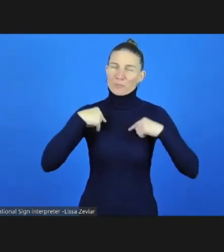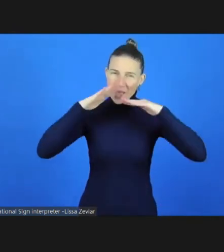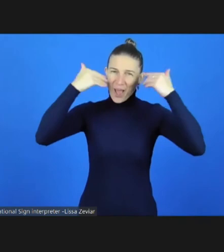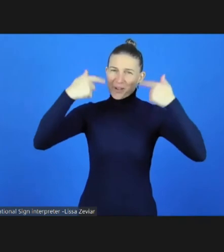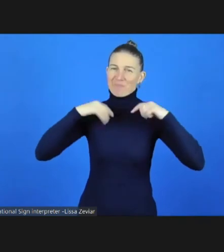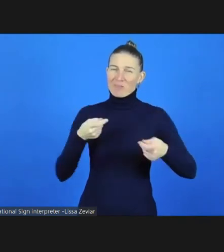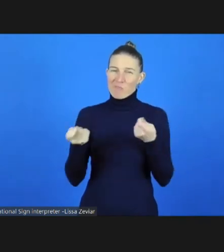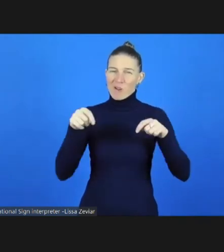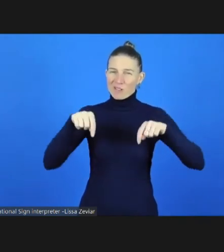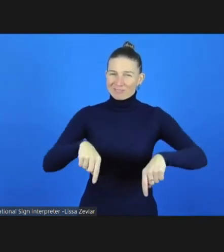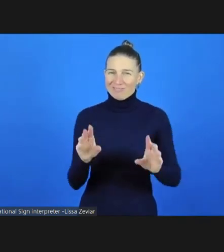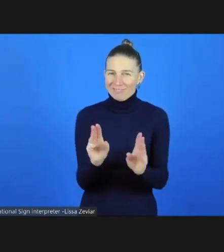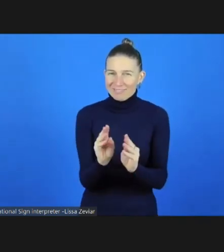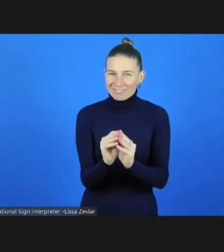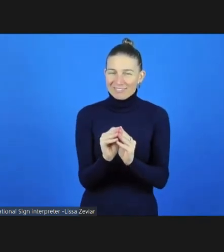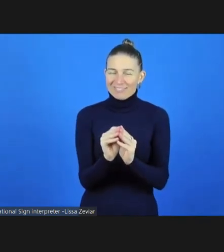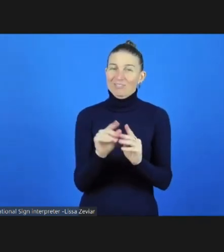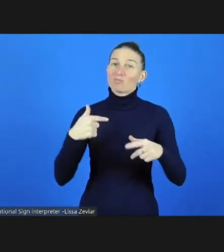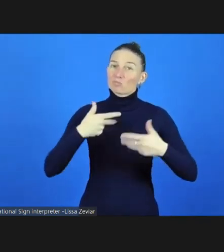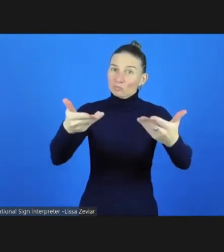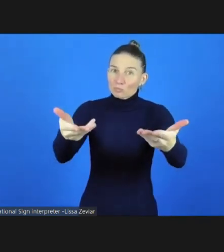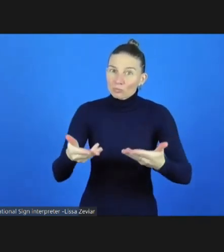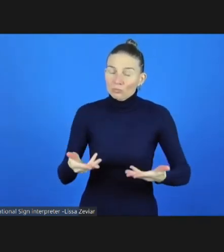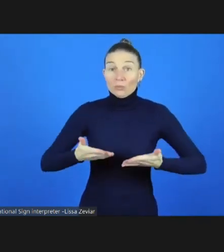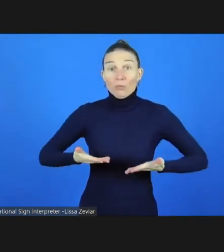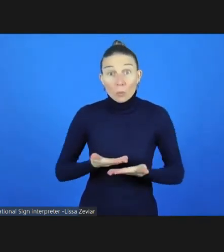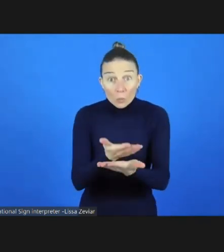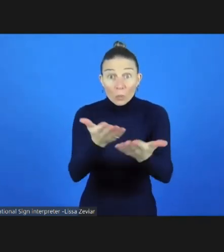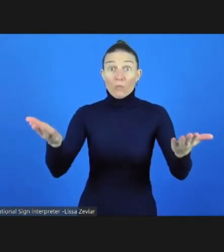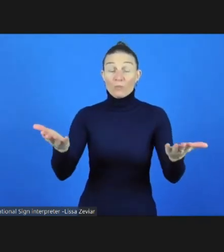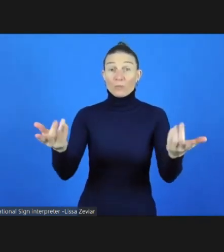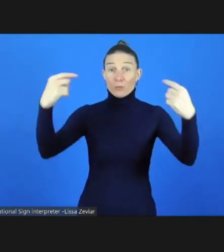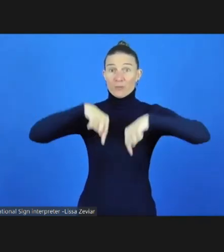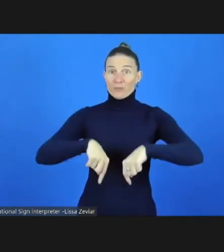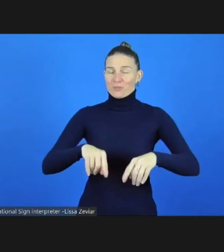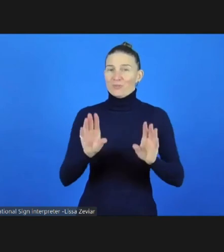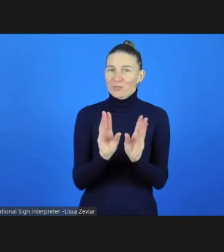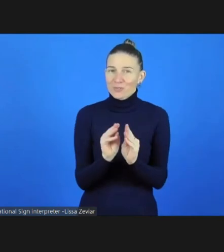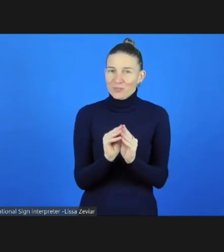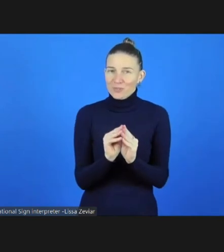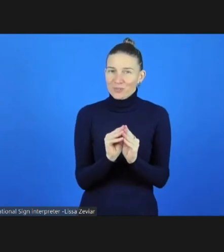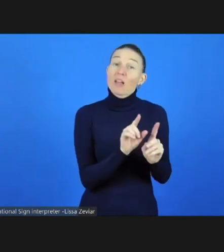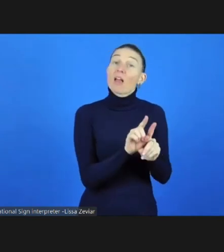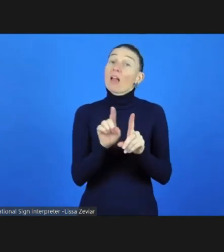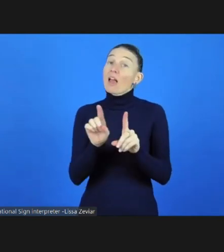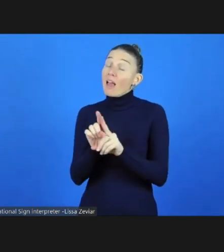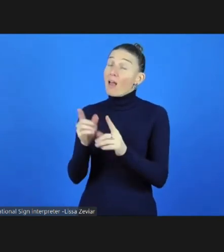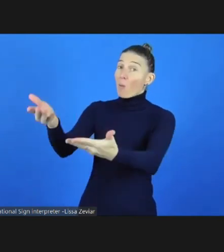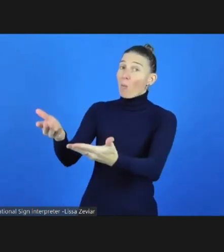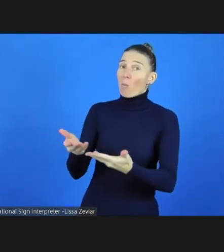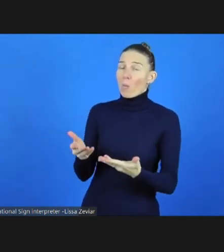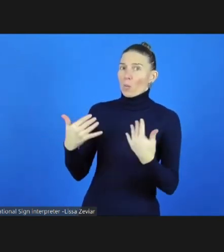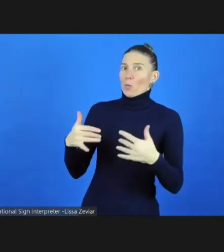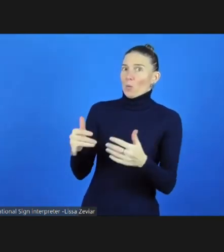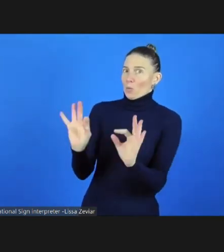session. I'd like to welcome all of you to this session and also welcome our wonderful lineup of